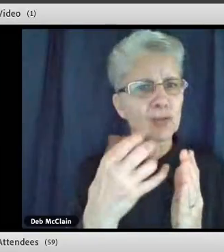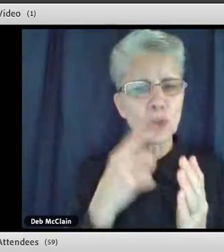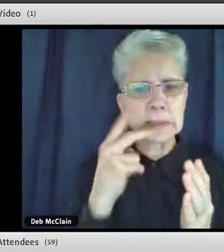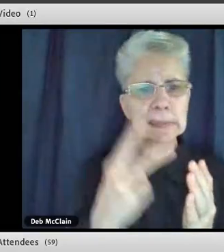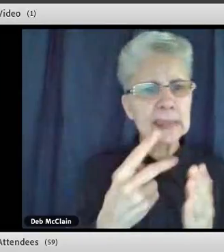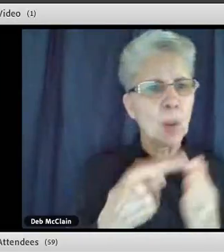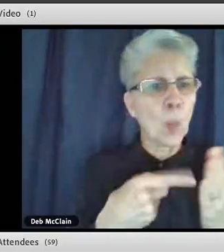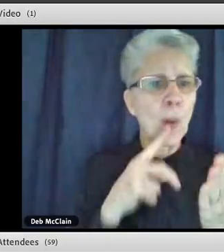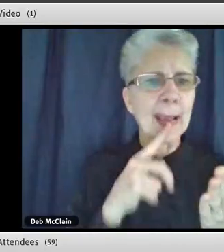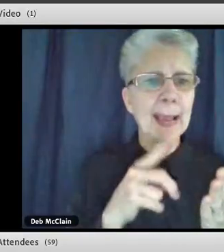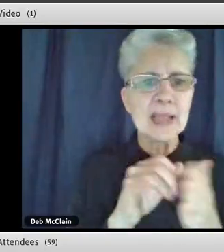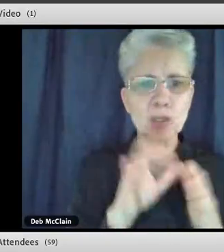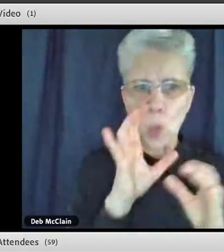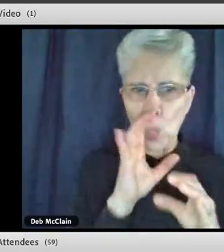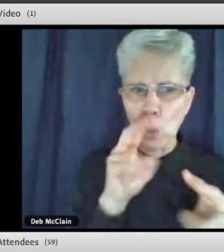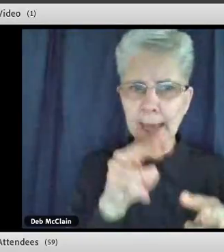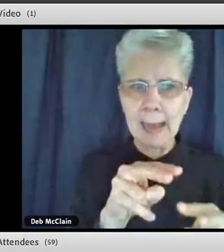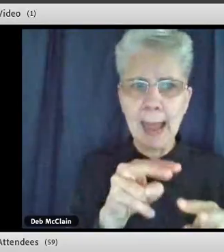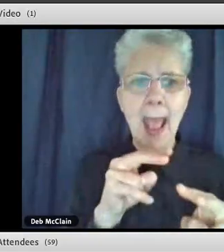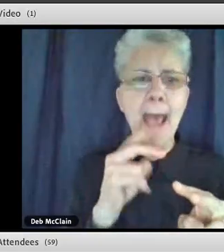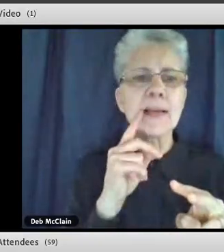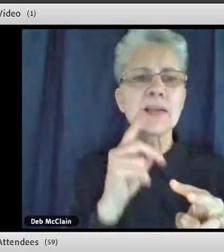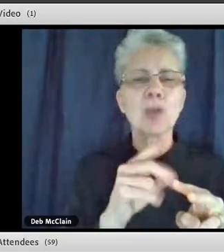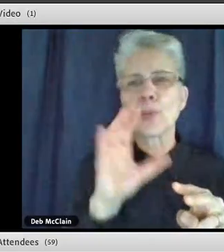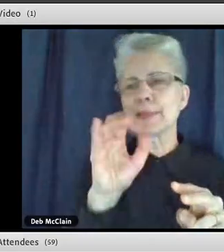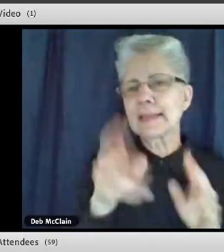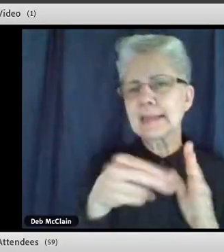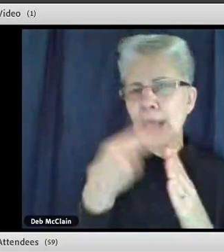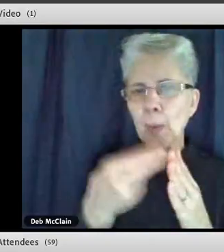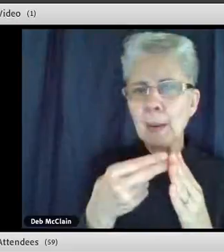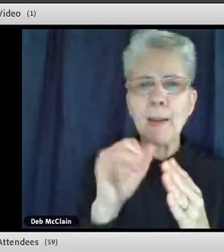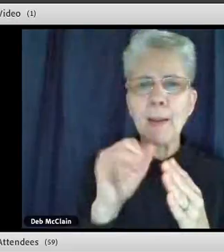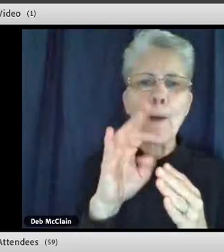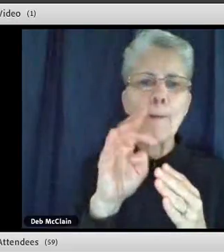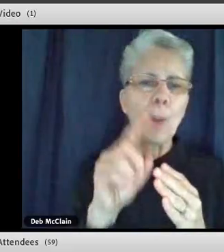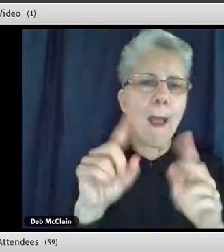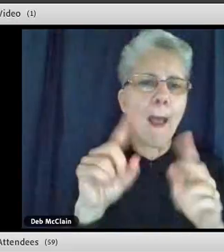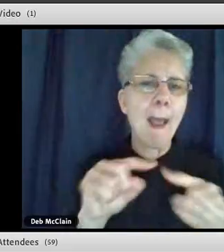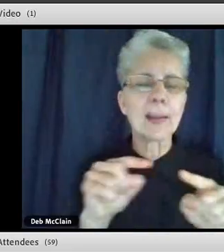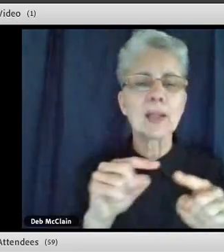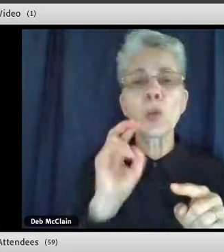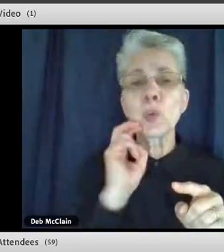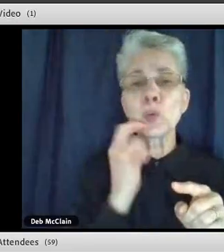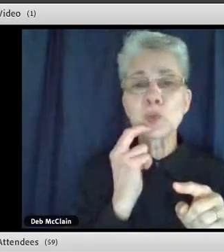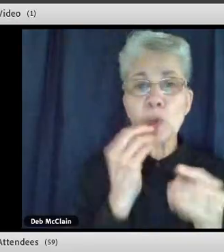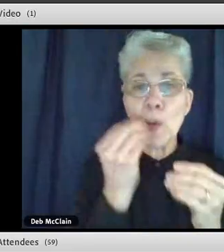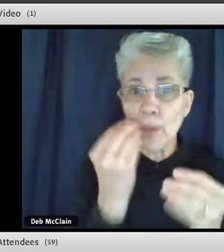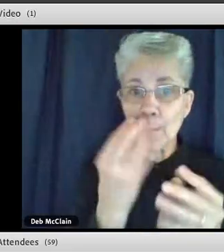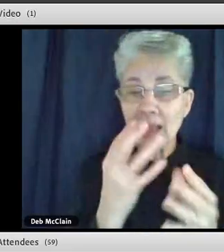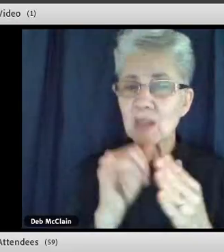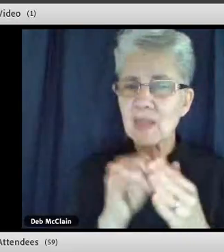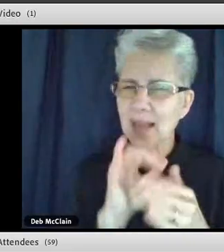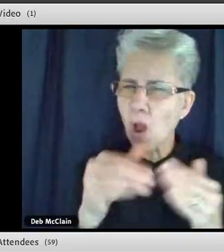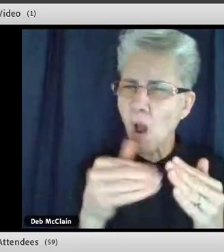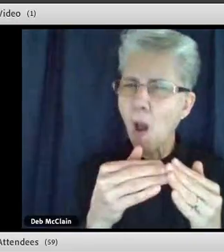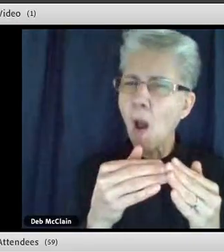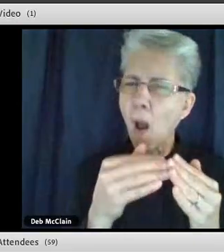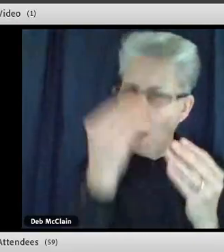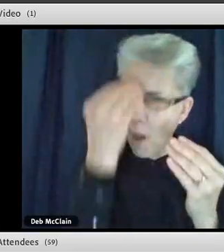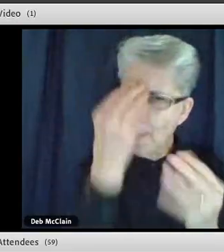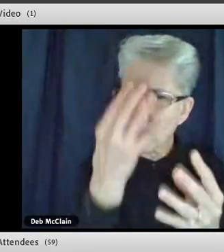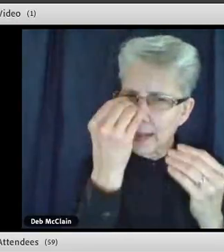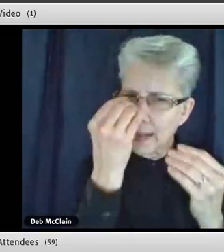you're looking at. So bread or cereal and the brand and so on and so forth, and nutritional information. This is all metadata, information